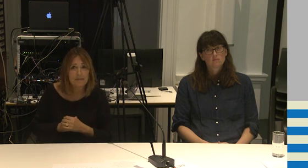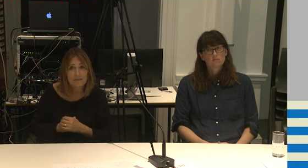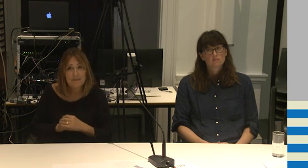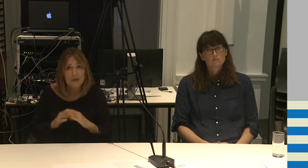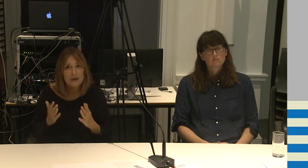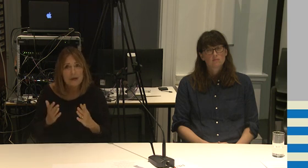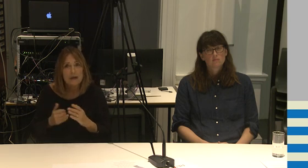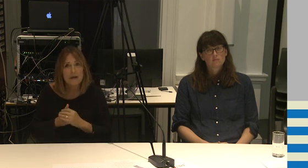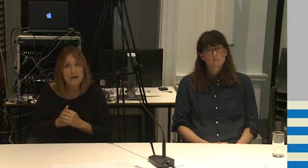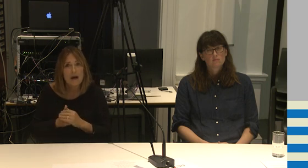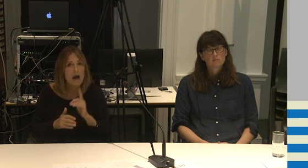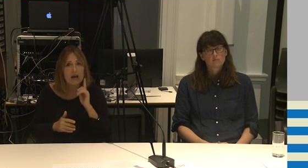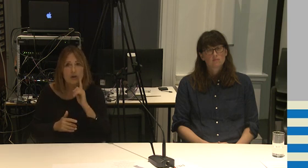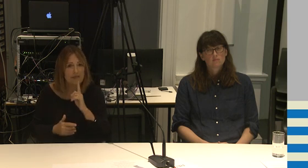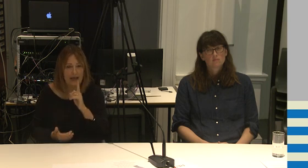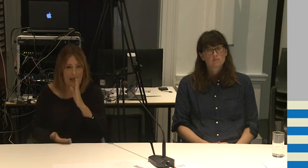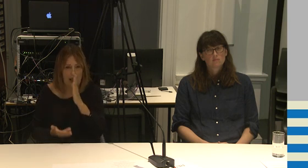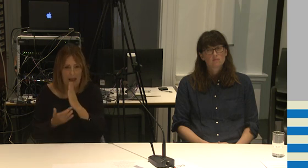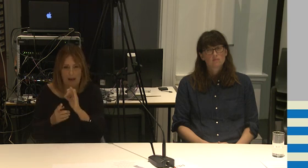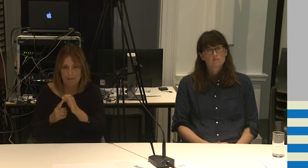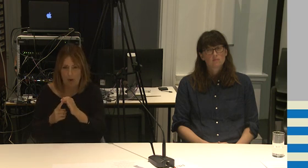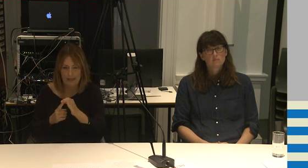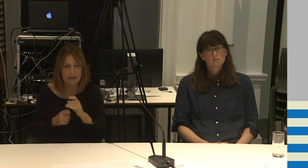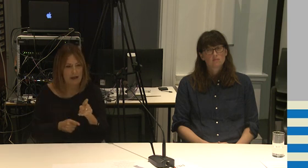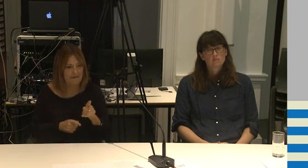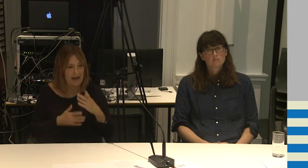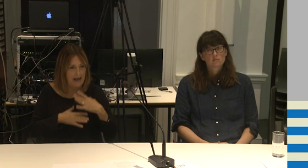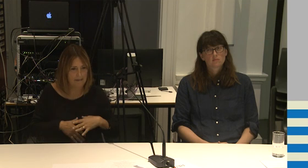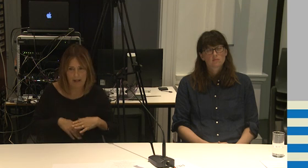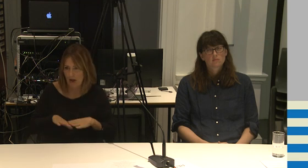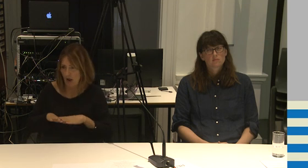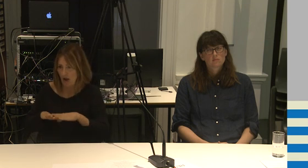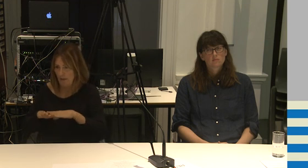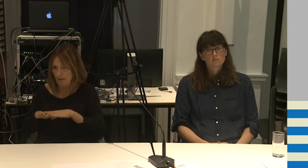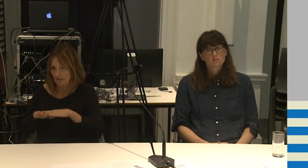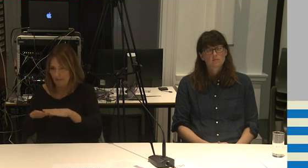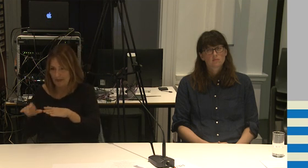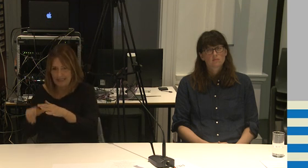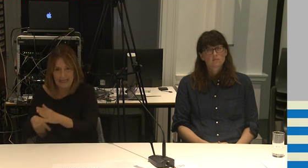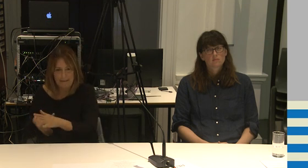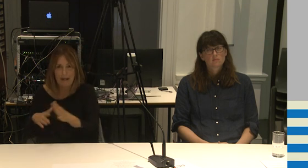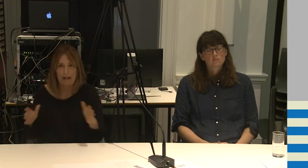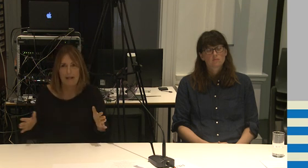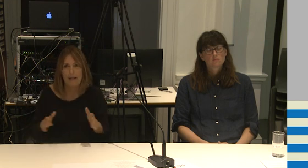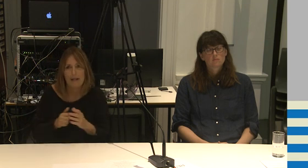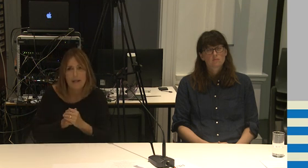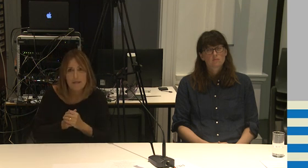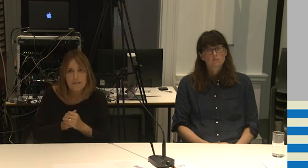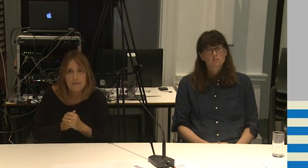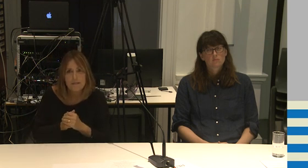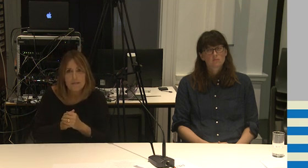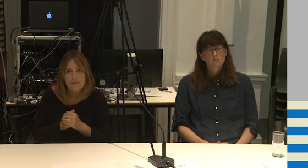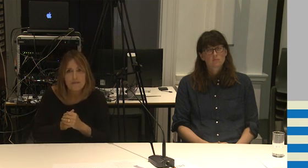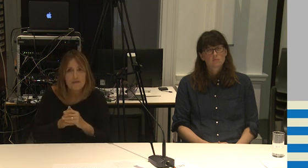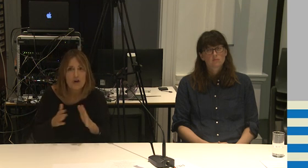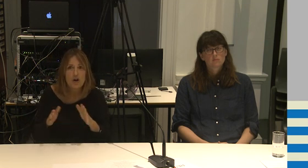I don't think there is like a divisive point between disability and non-disabled here. And besides, if you feel that you